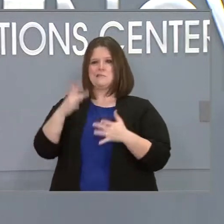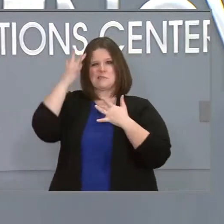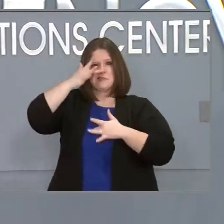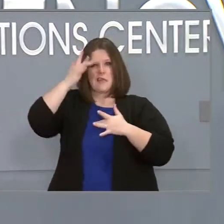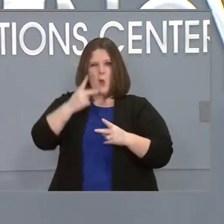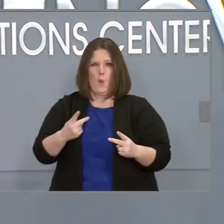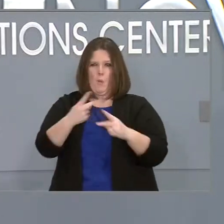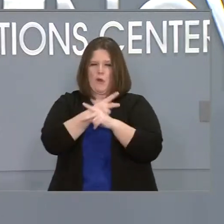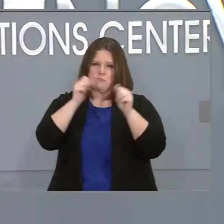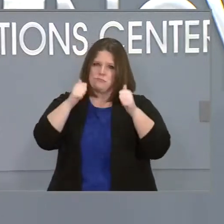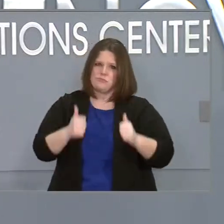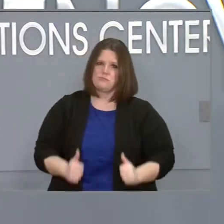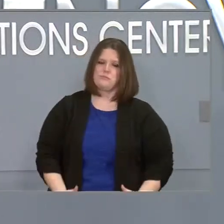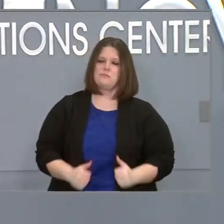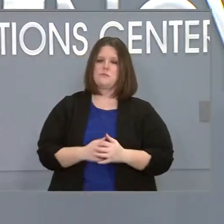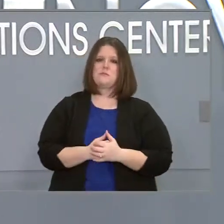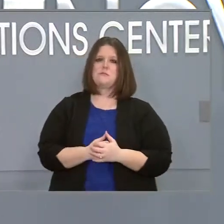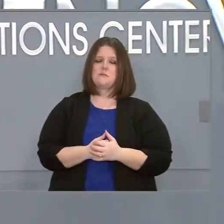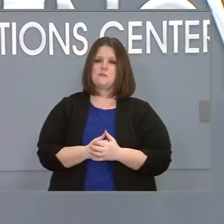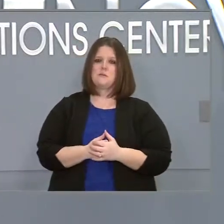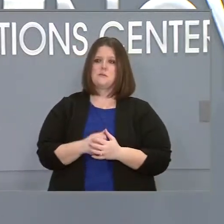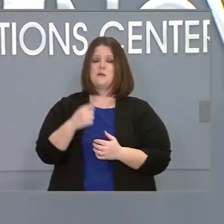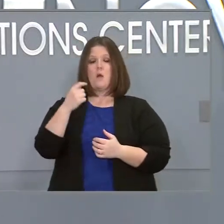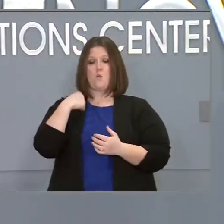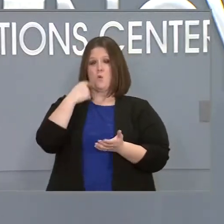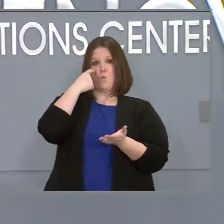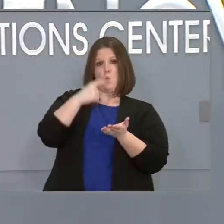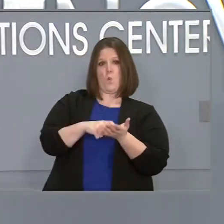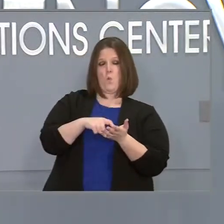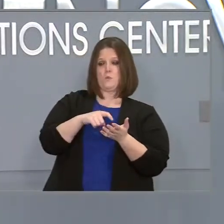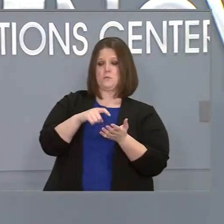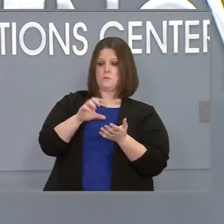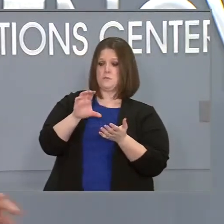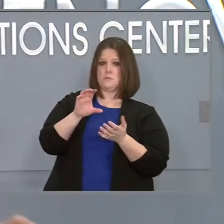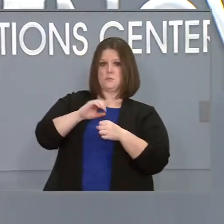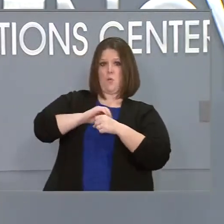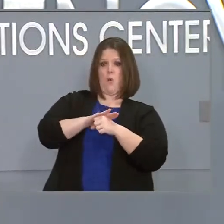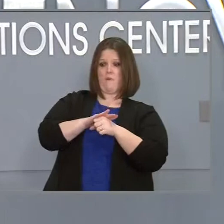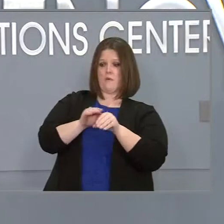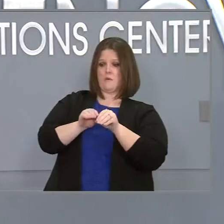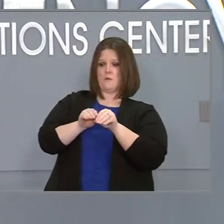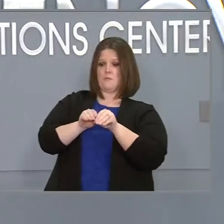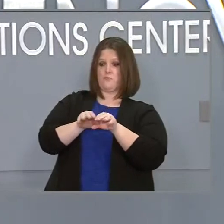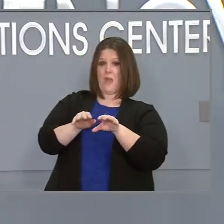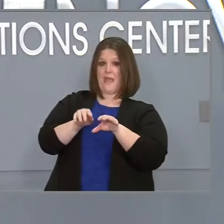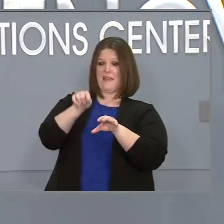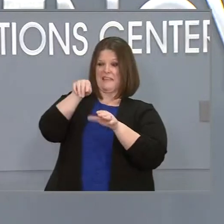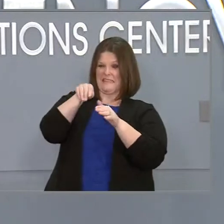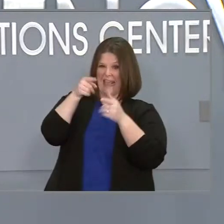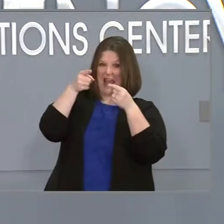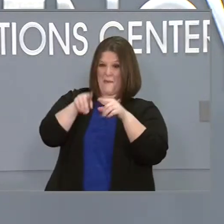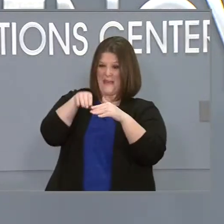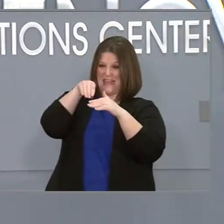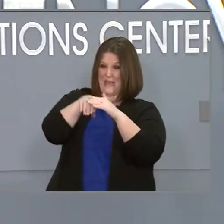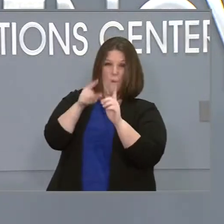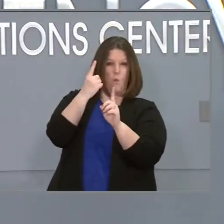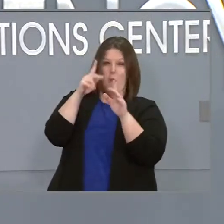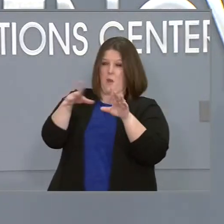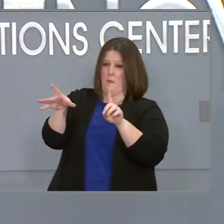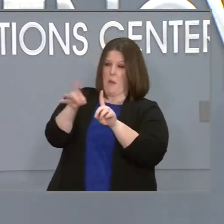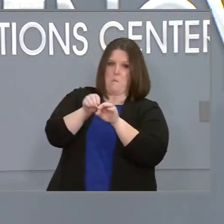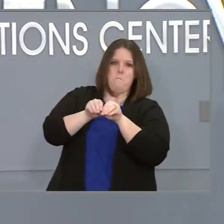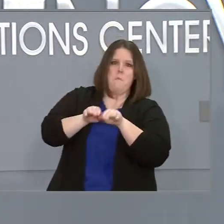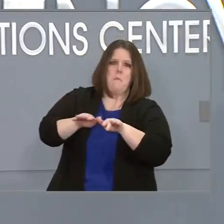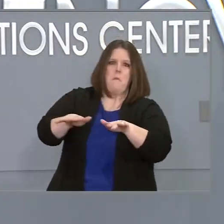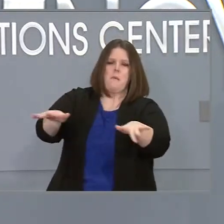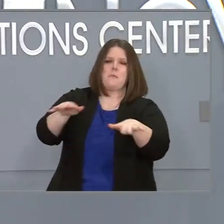that were in our nursing homes. If we saw that virus get into a nursing home, we saw it spread really quickly, and so we had